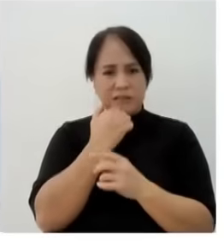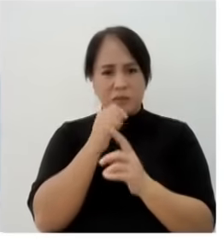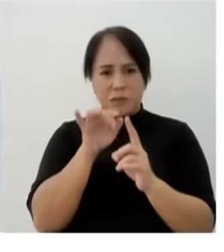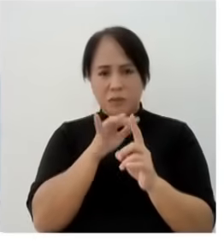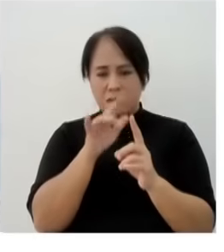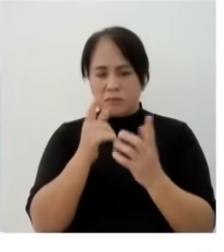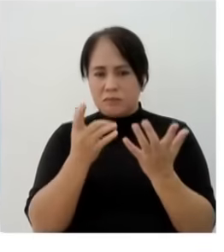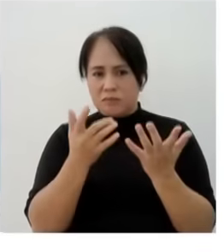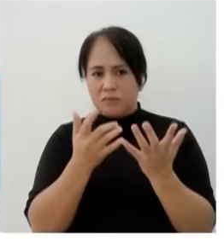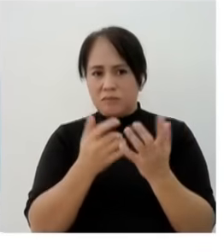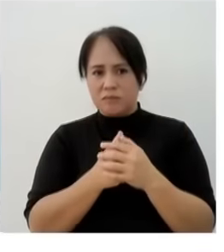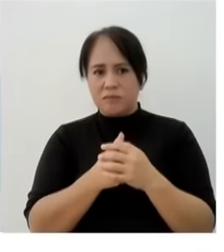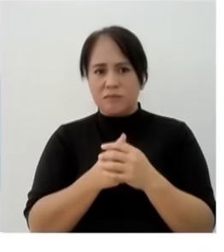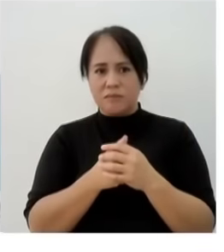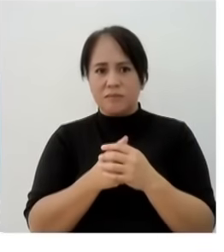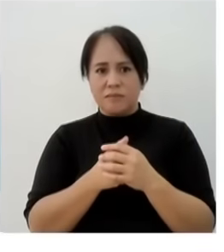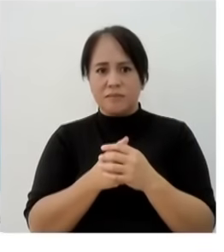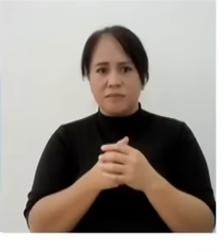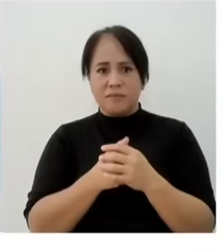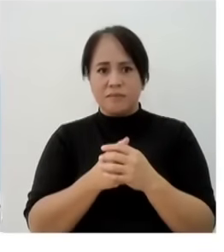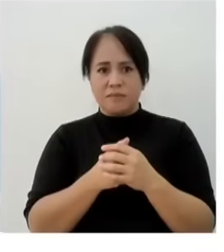them?